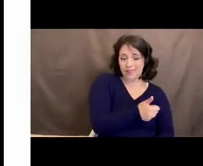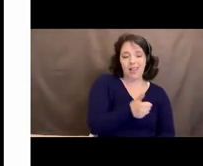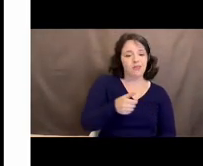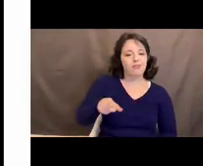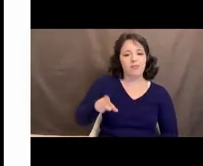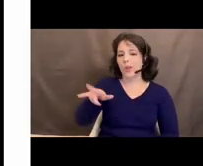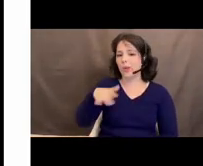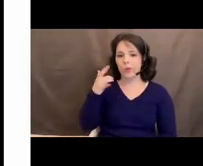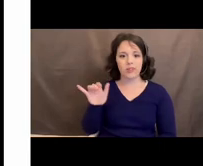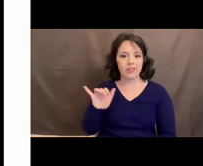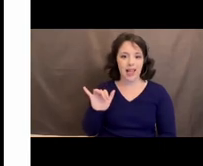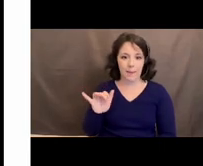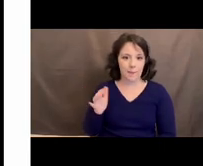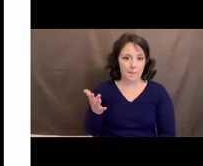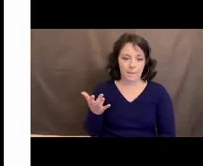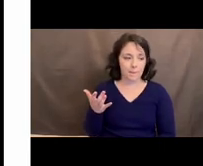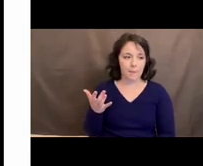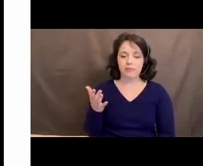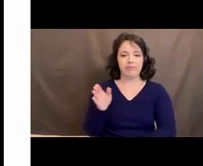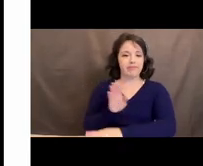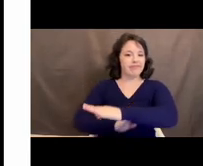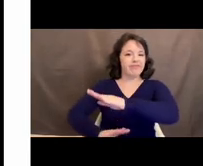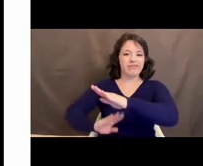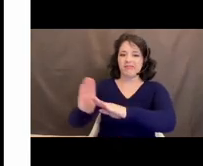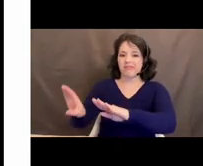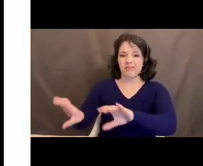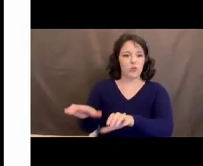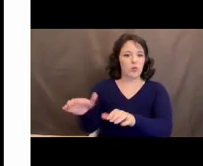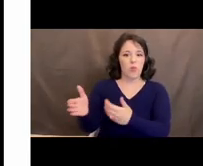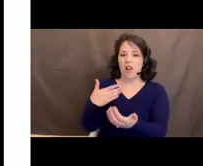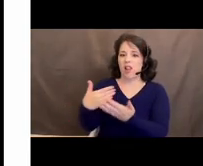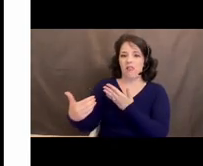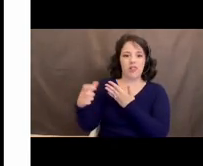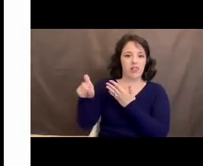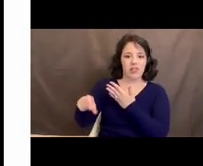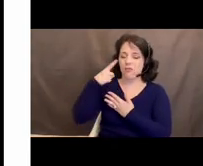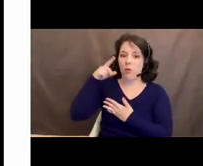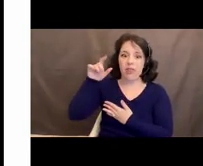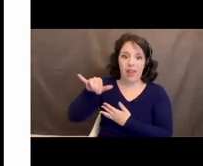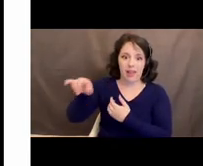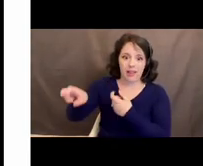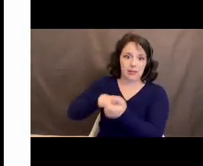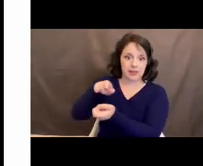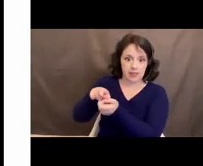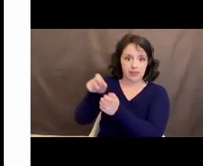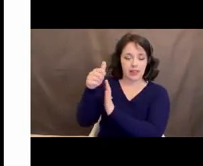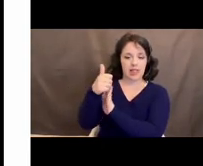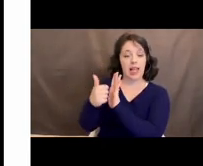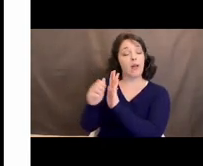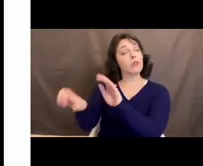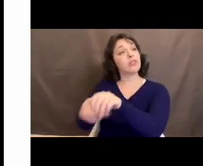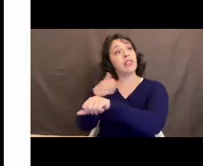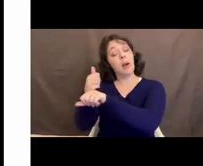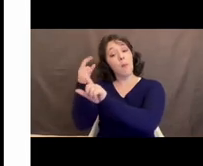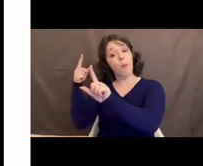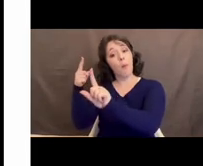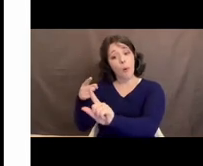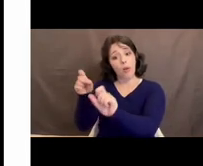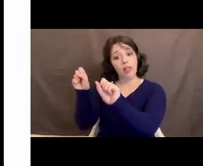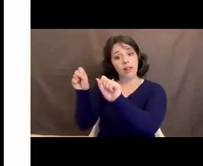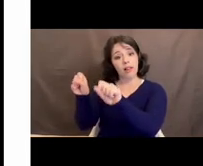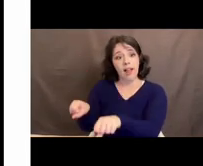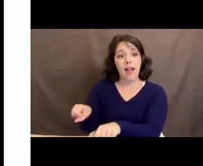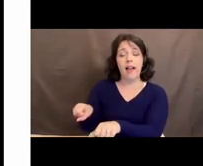way, and you can basically do anything you need to do with this account. You can set a goal. You can see how much money's come